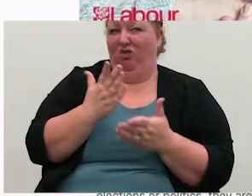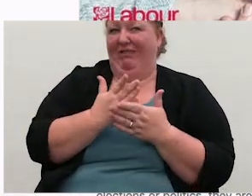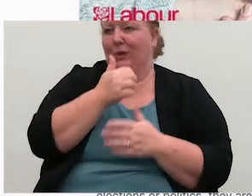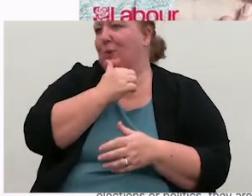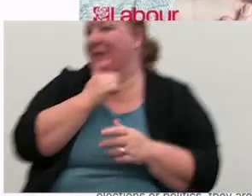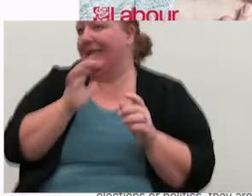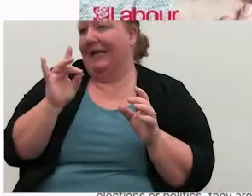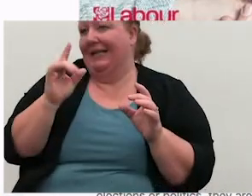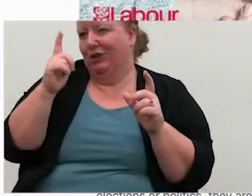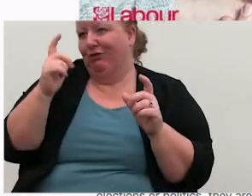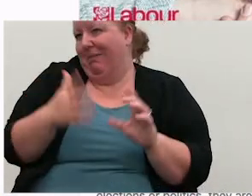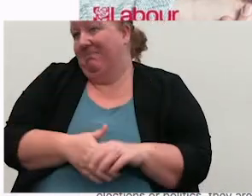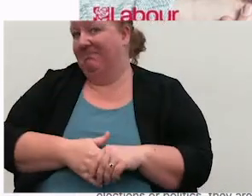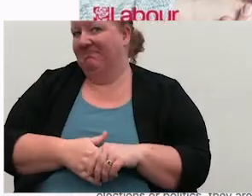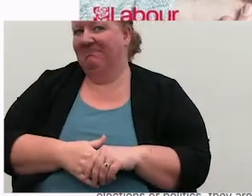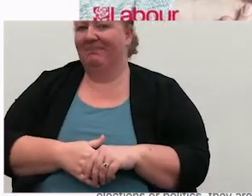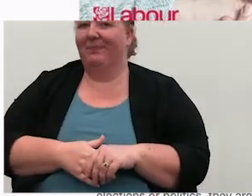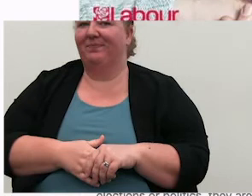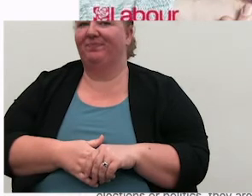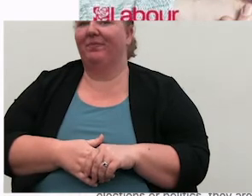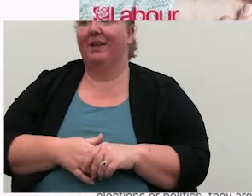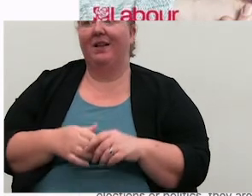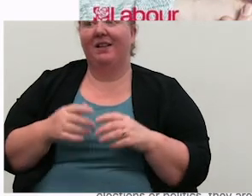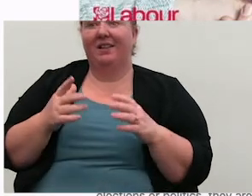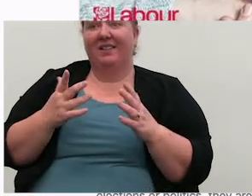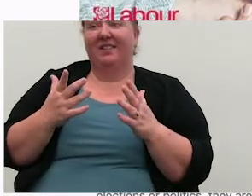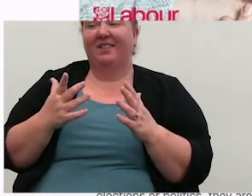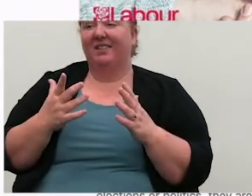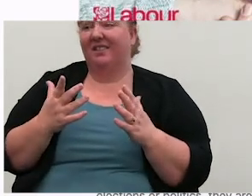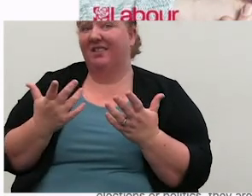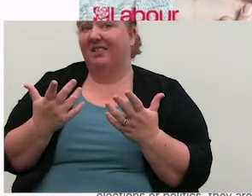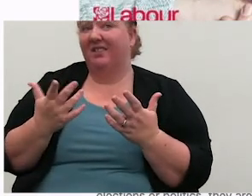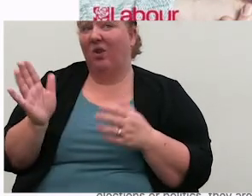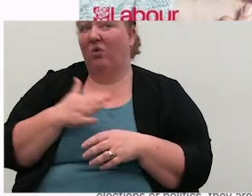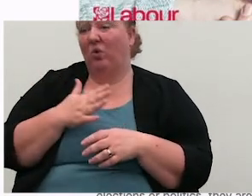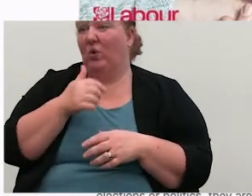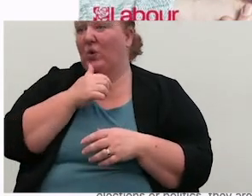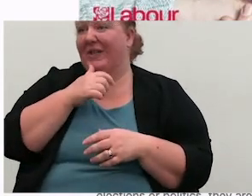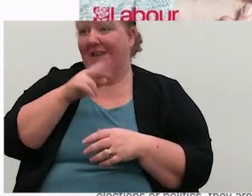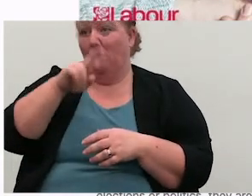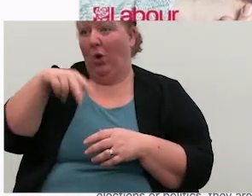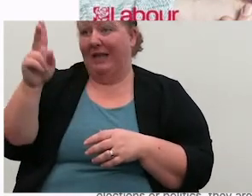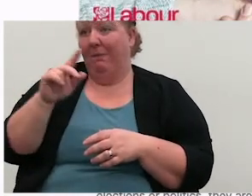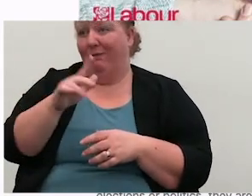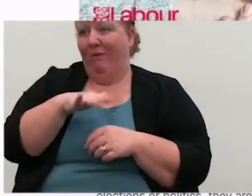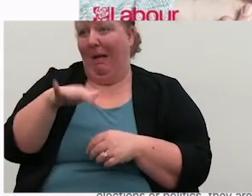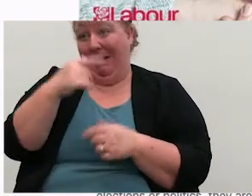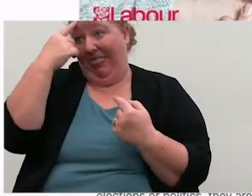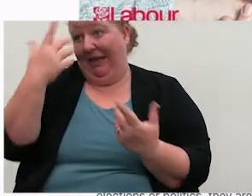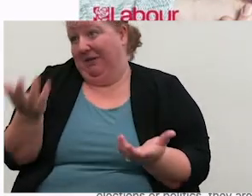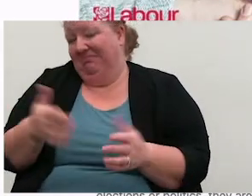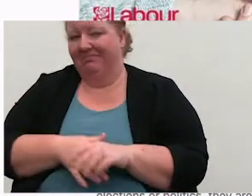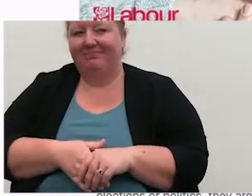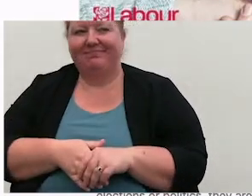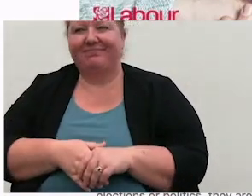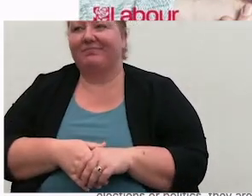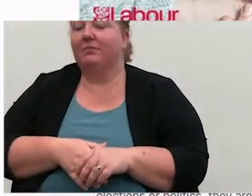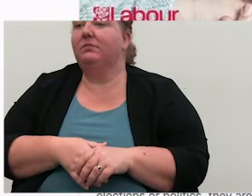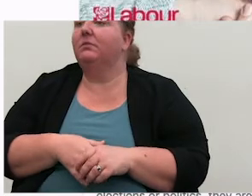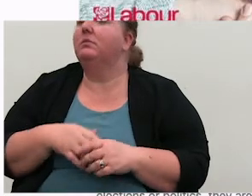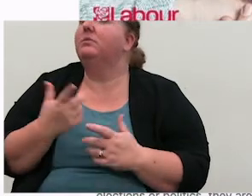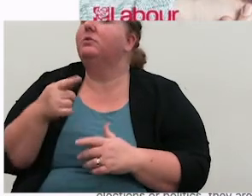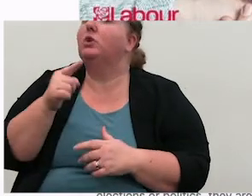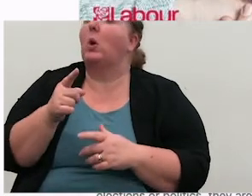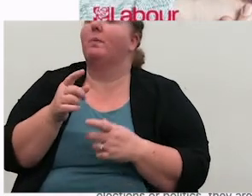Instagram. They're already in WhatsApp group for their families, as far as I can see. So that's